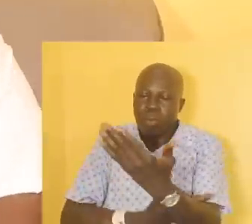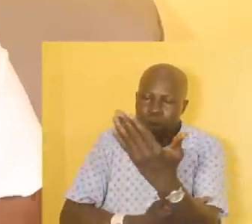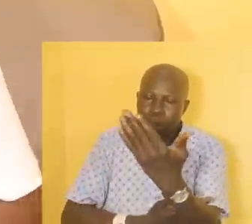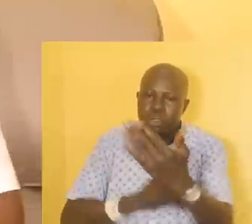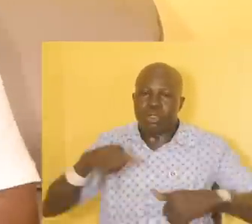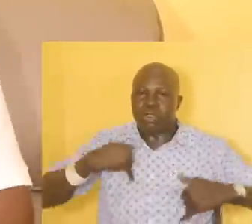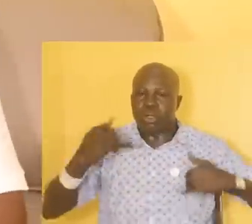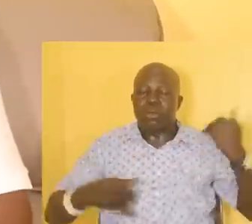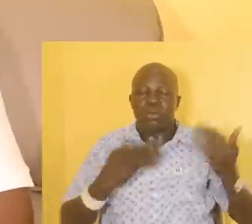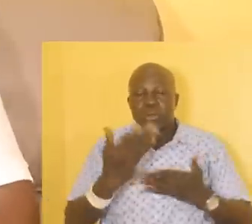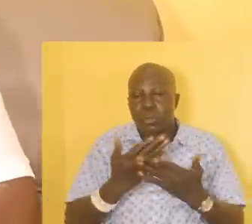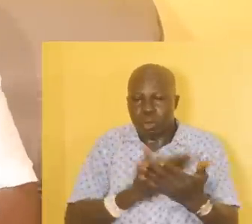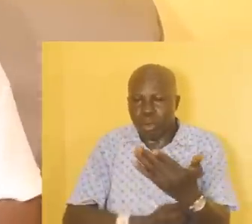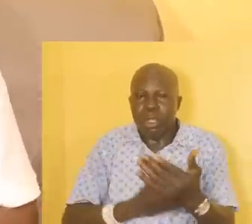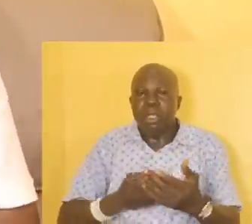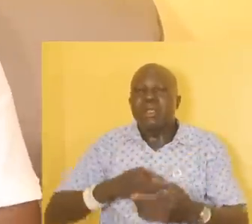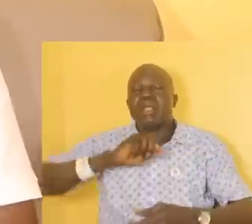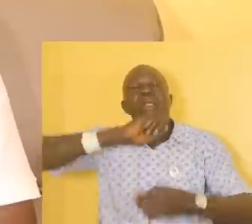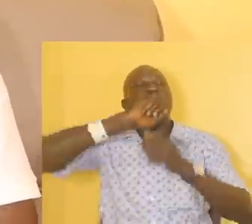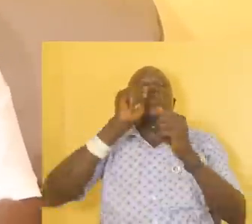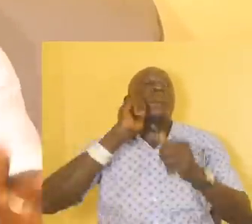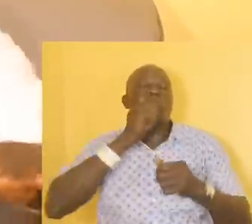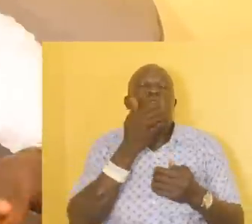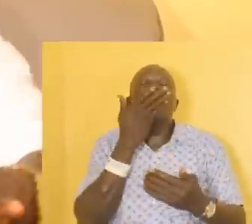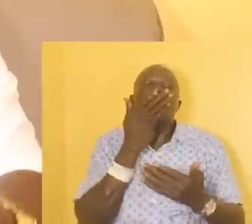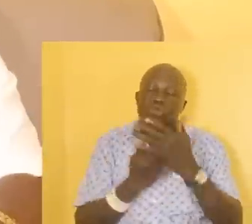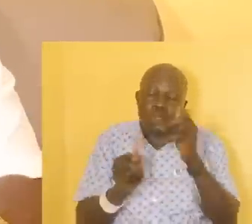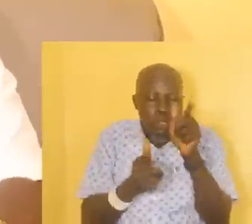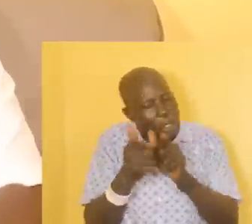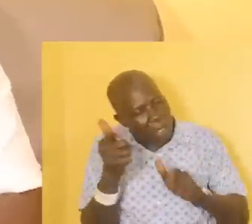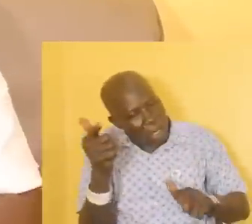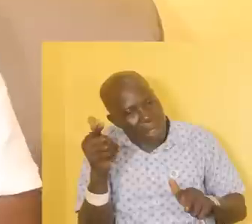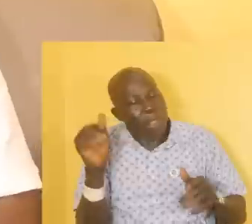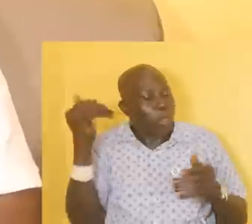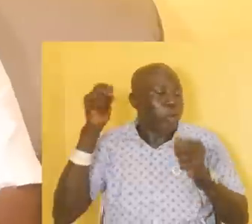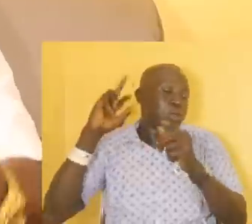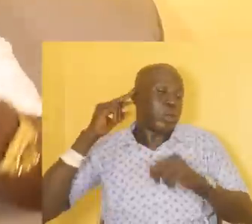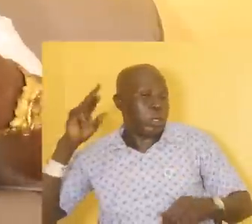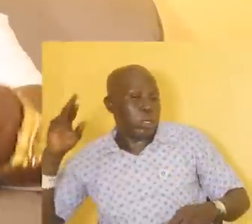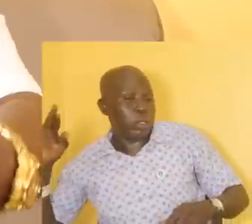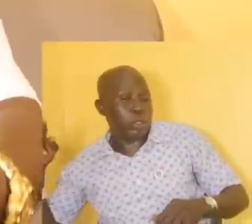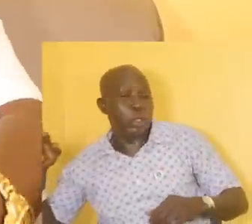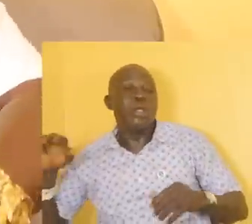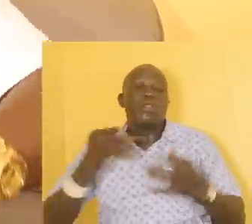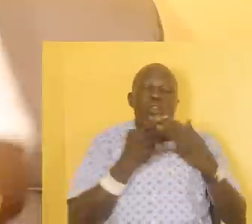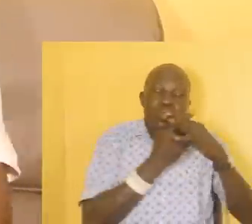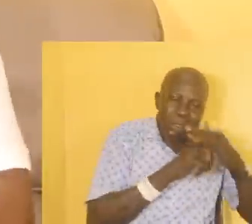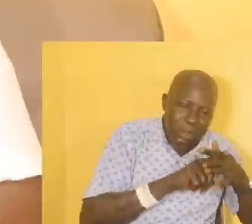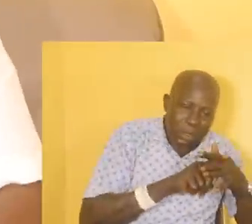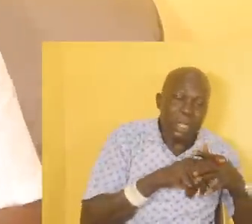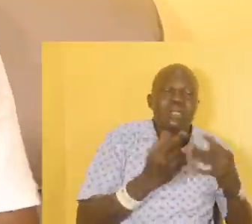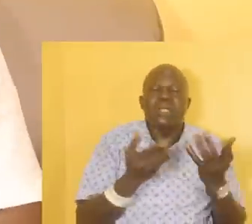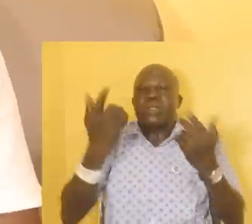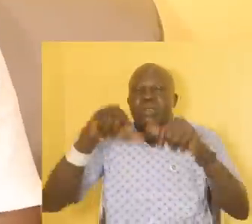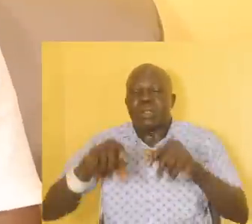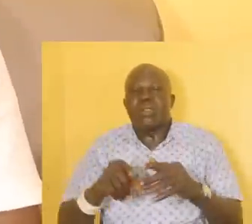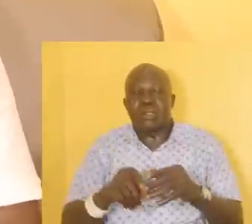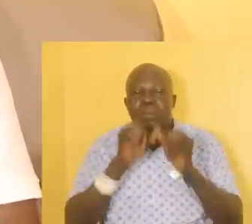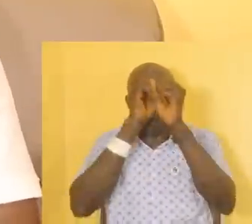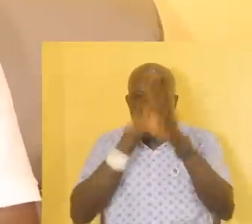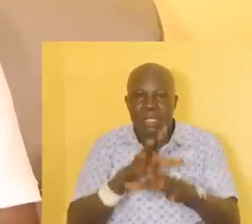Your joy comes in the morning. Tomorrow authority will be great. From radio station I'll begin